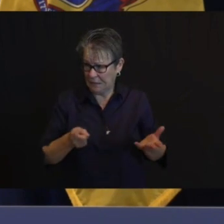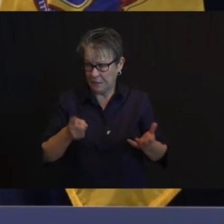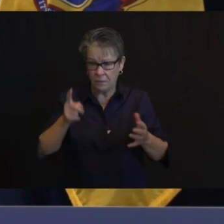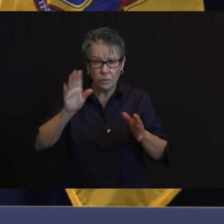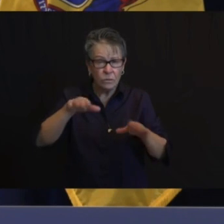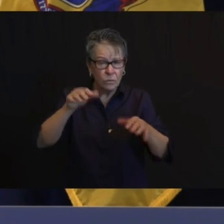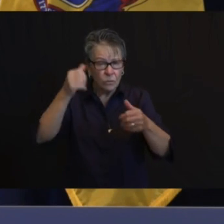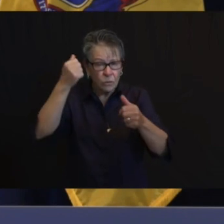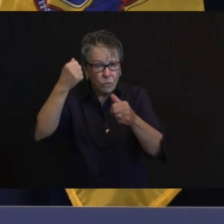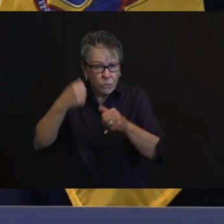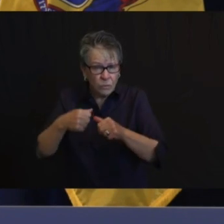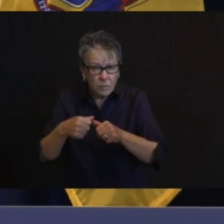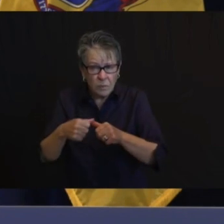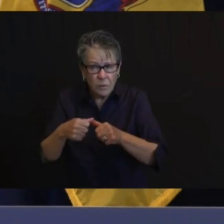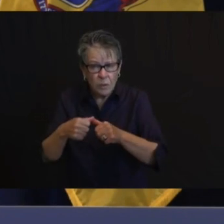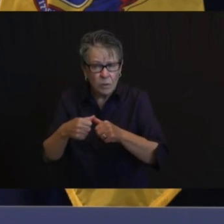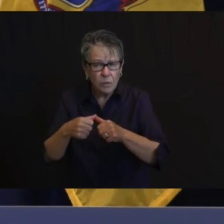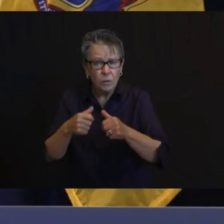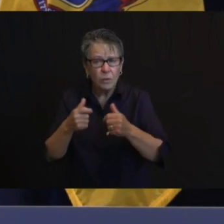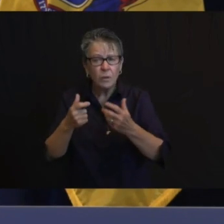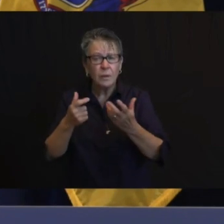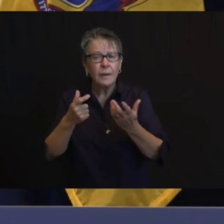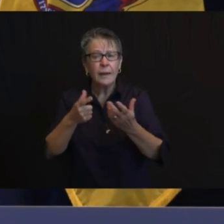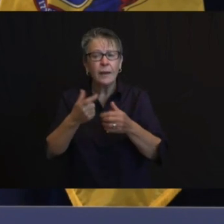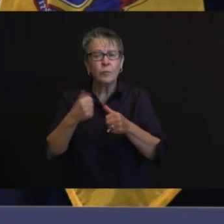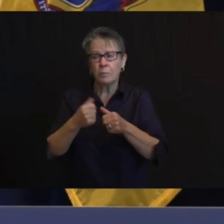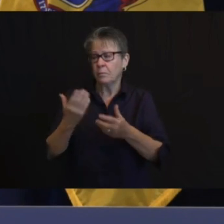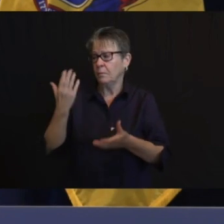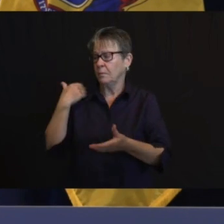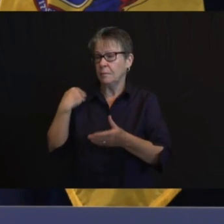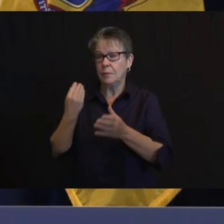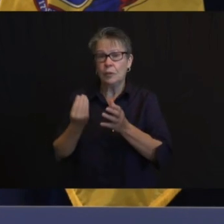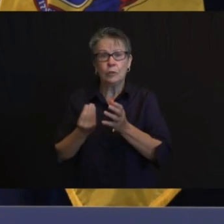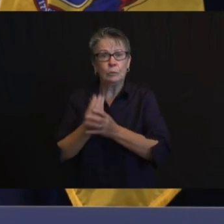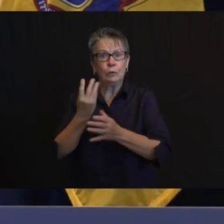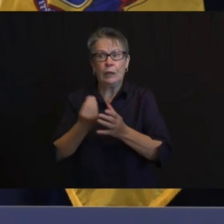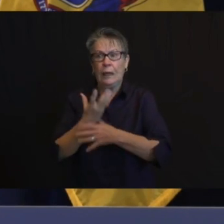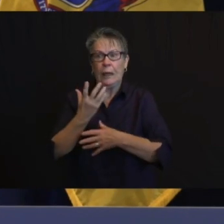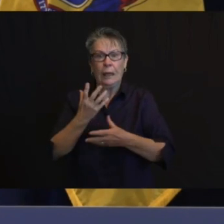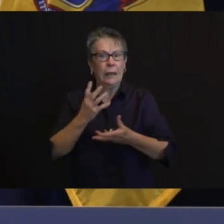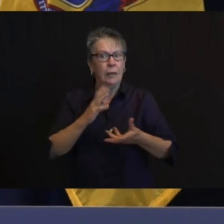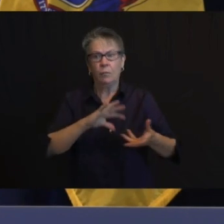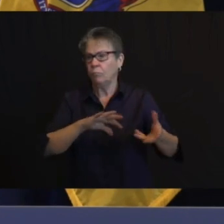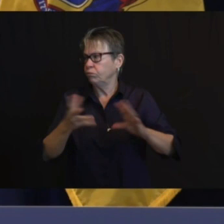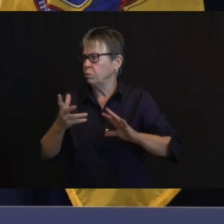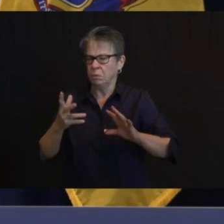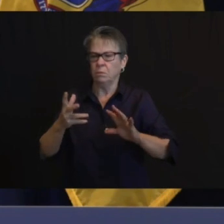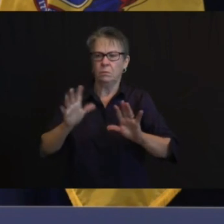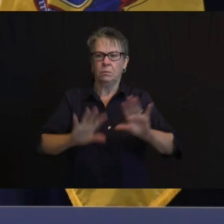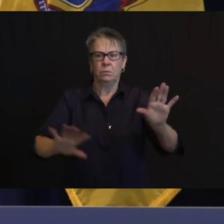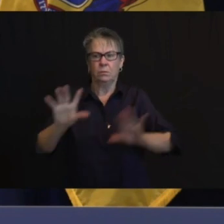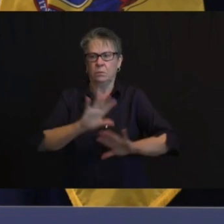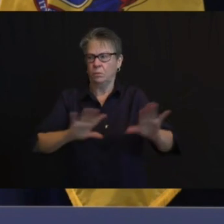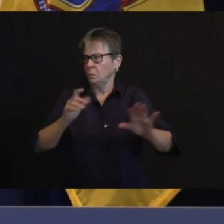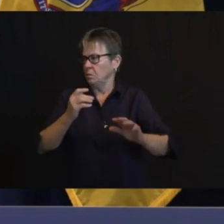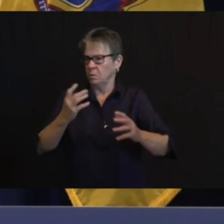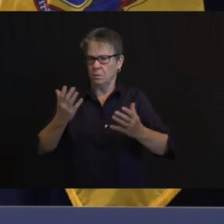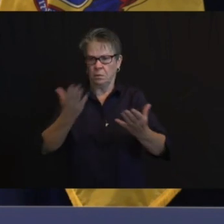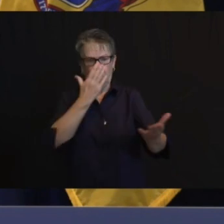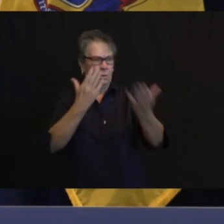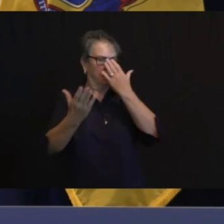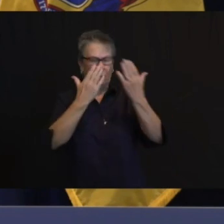once, you know, the spring was an aberration because no one saw this coming. We were all clobbered. But once we